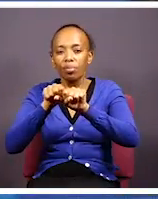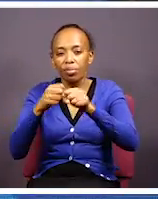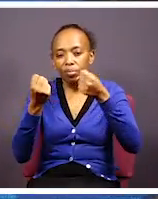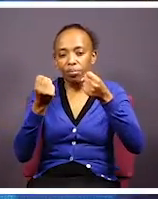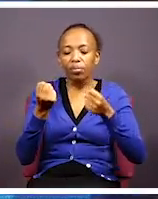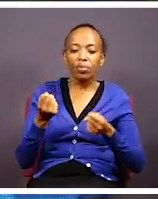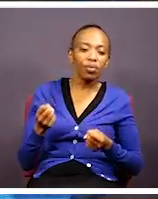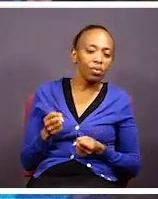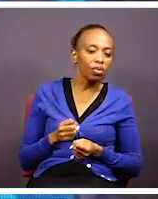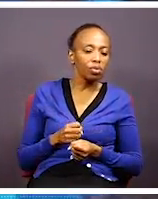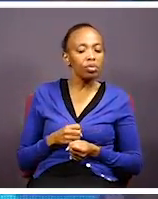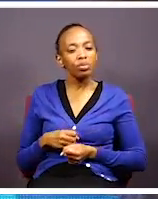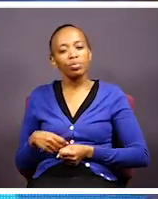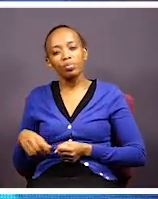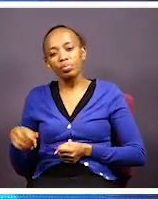is